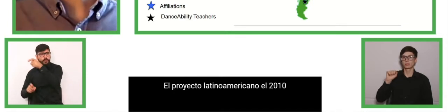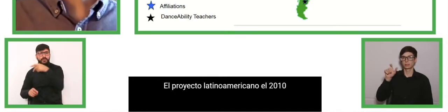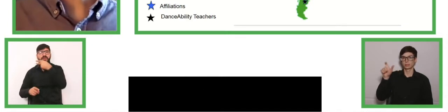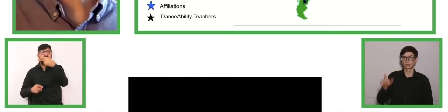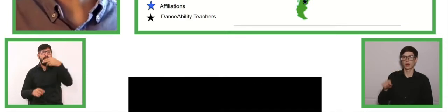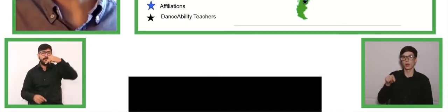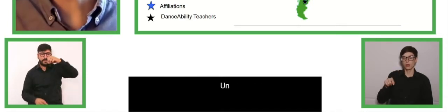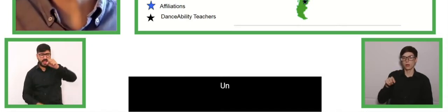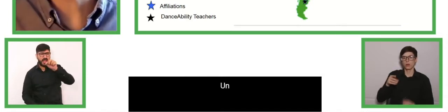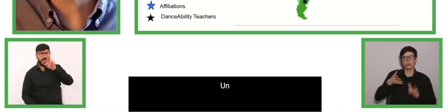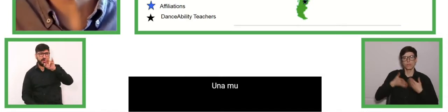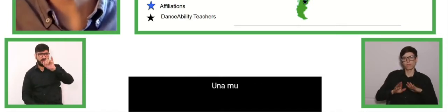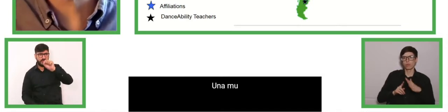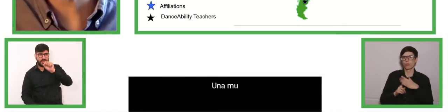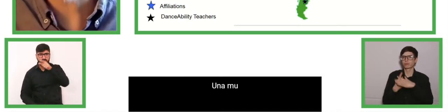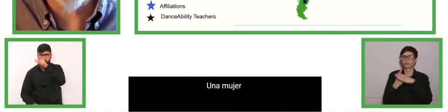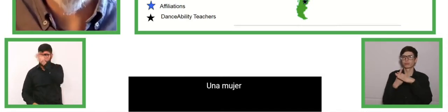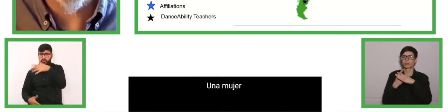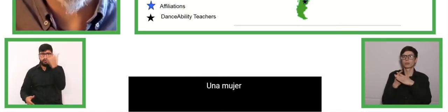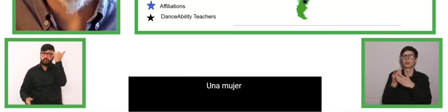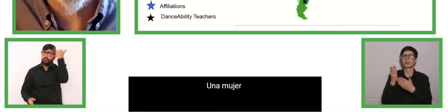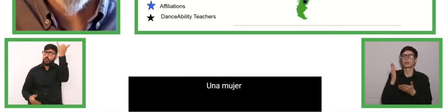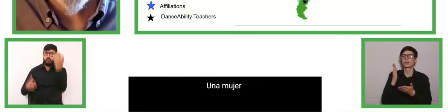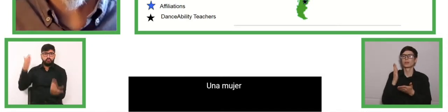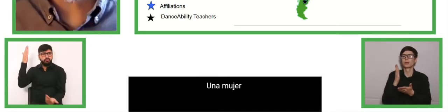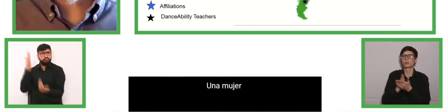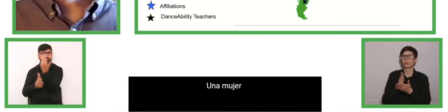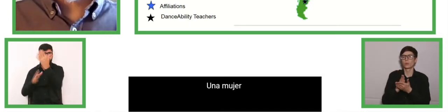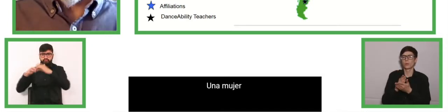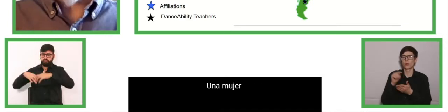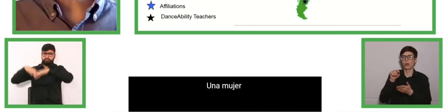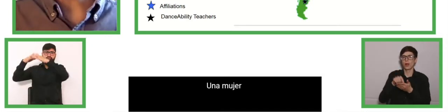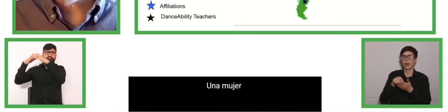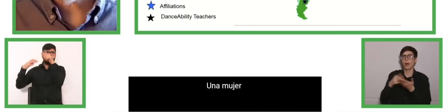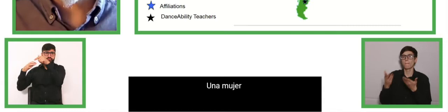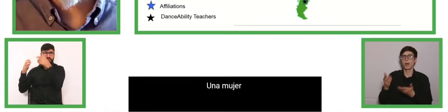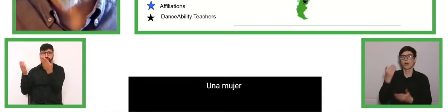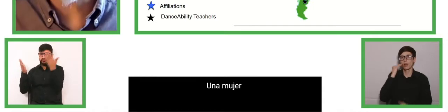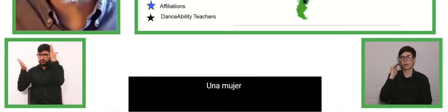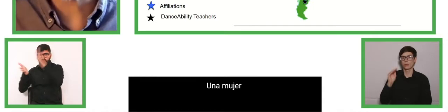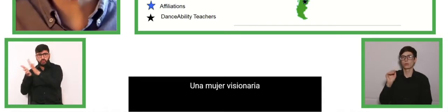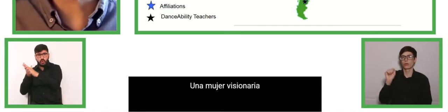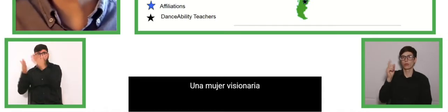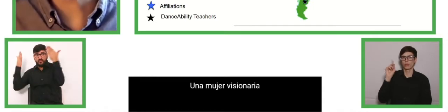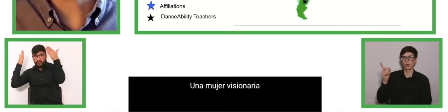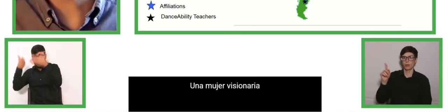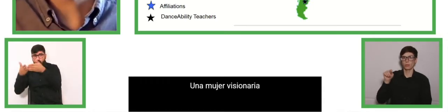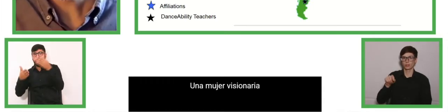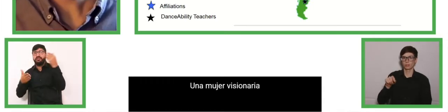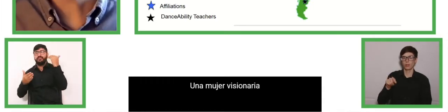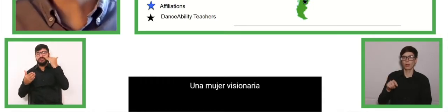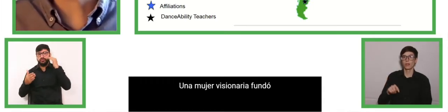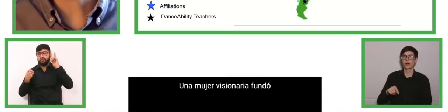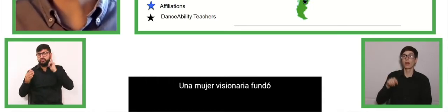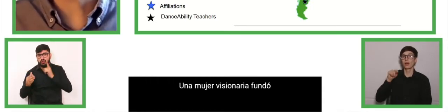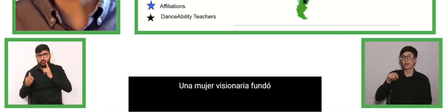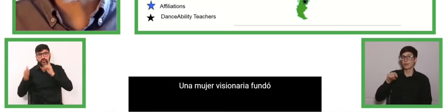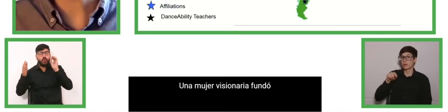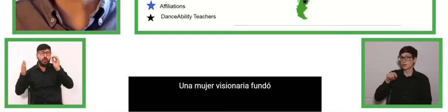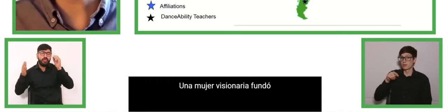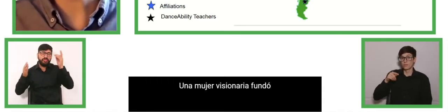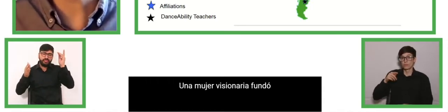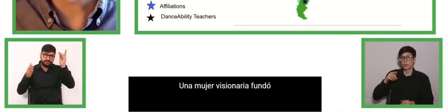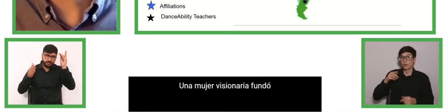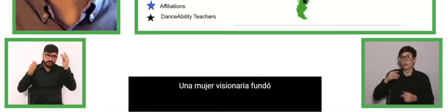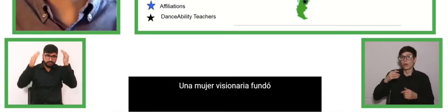in 1941 for children with disabilities. She became a supporter of DanceAbility International because of her